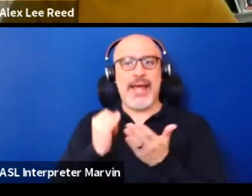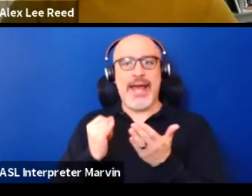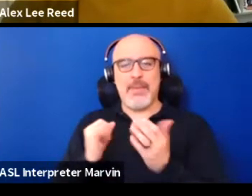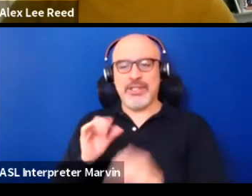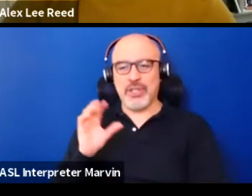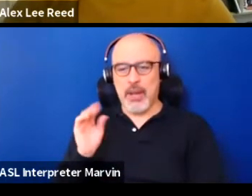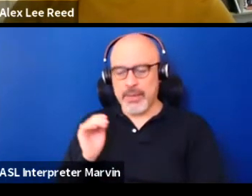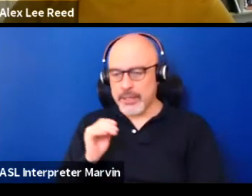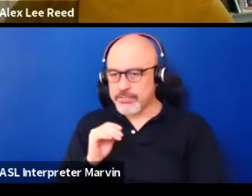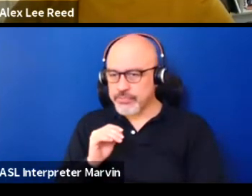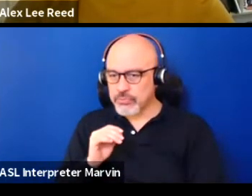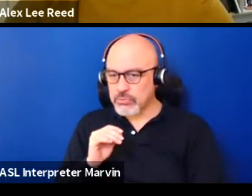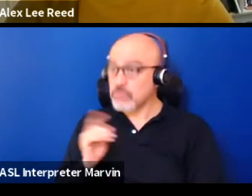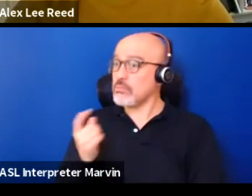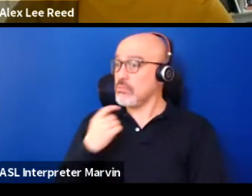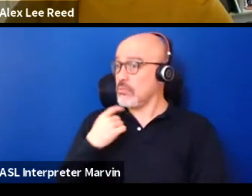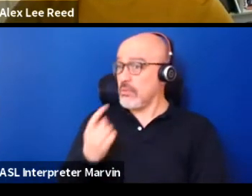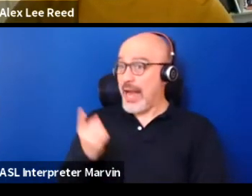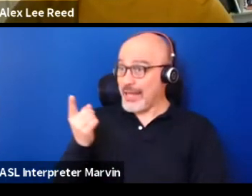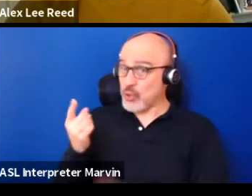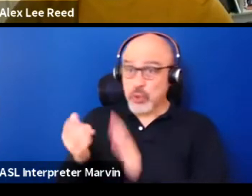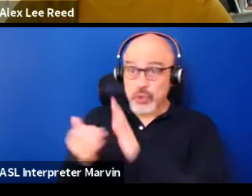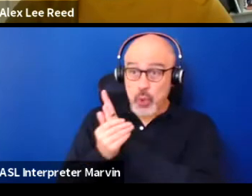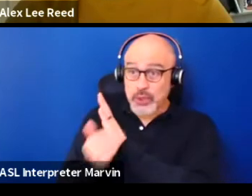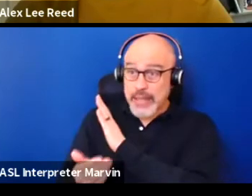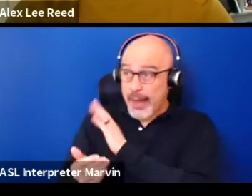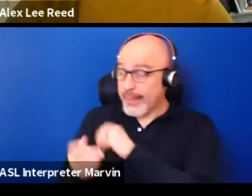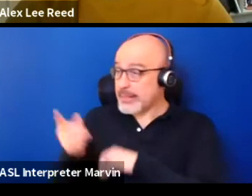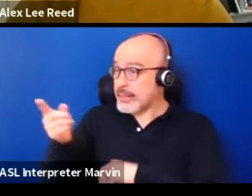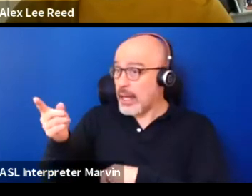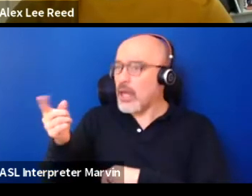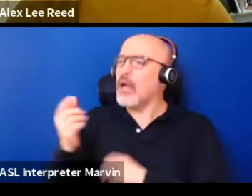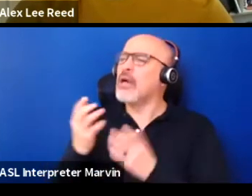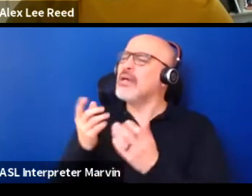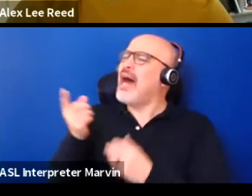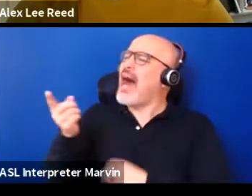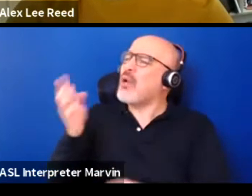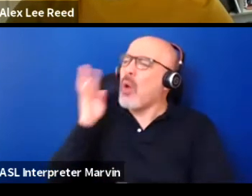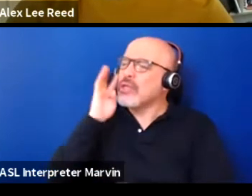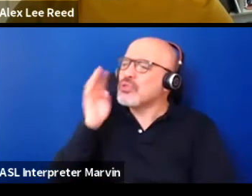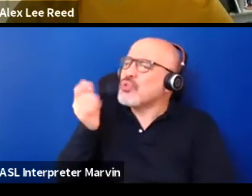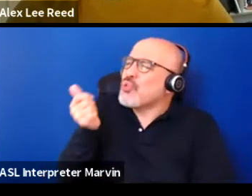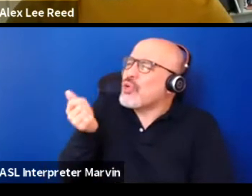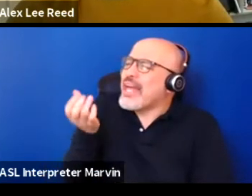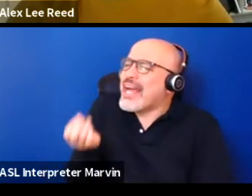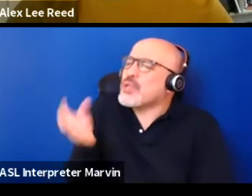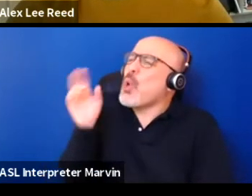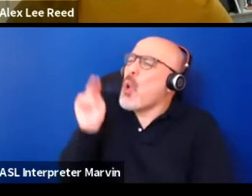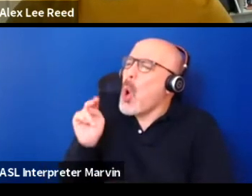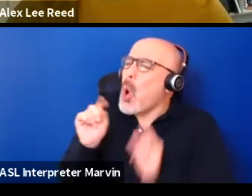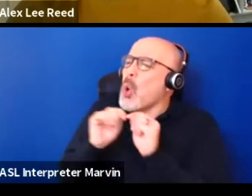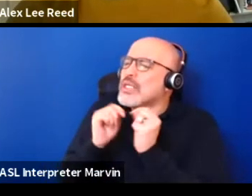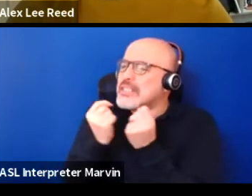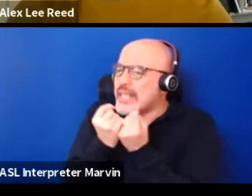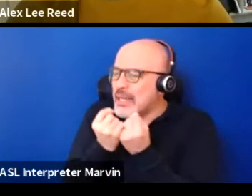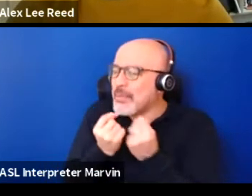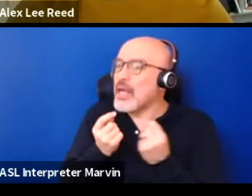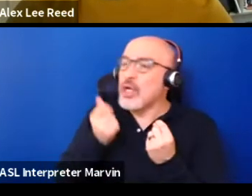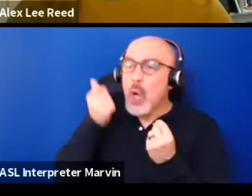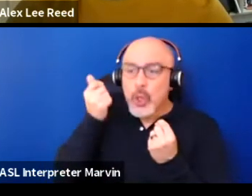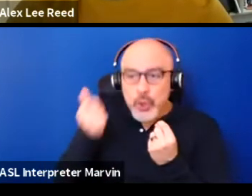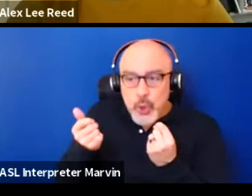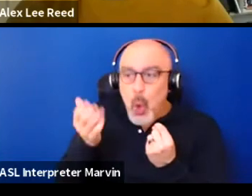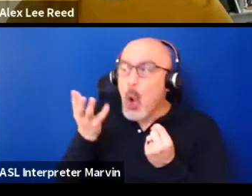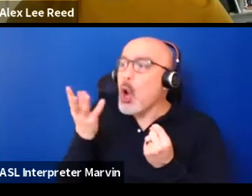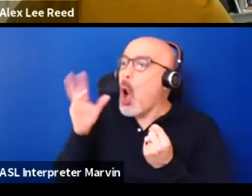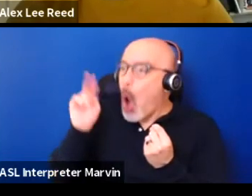told her, I said, "With the talent that you have, I want you to create your own team. I want you to create your